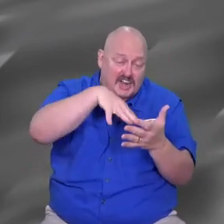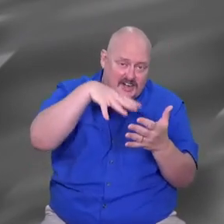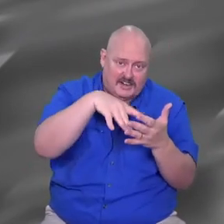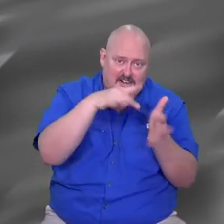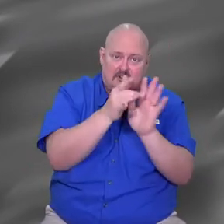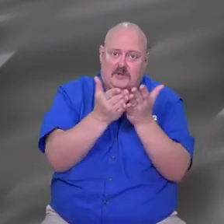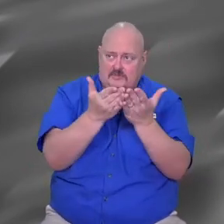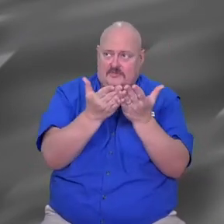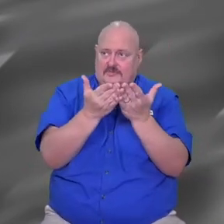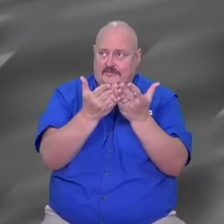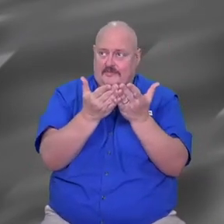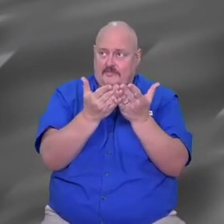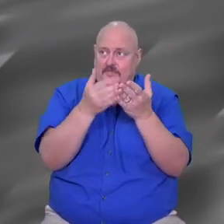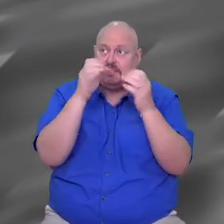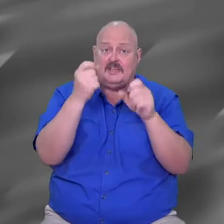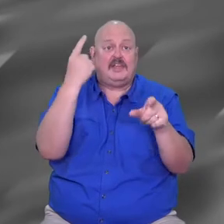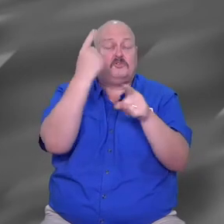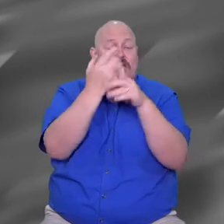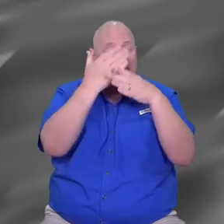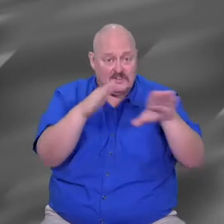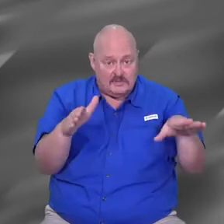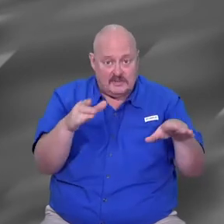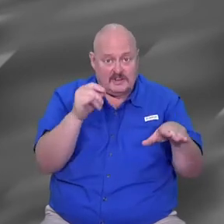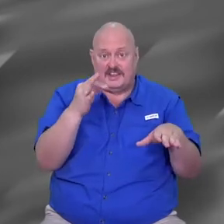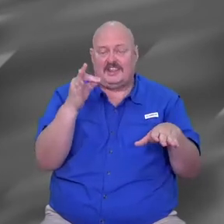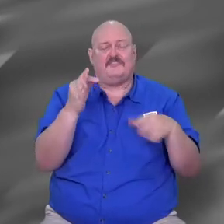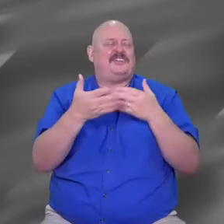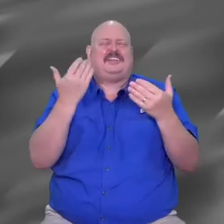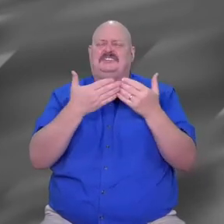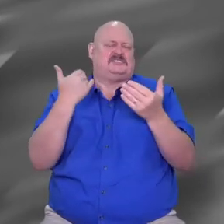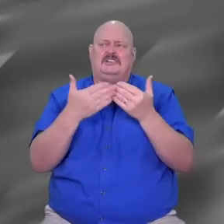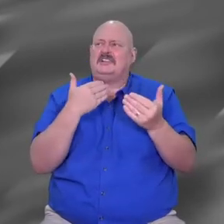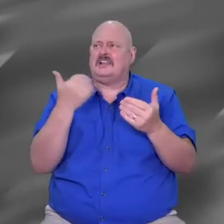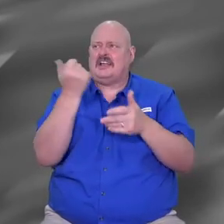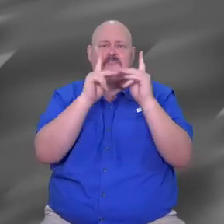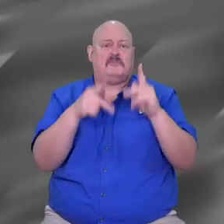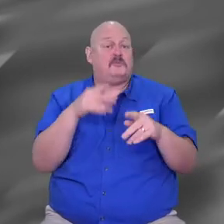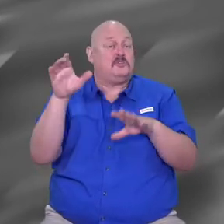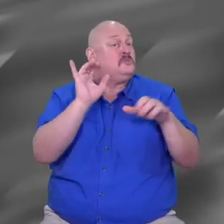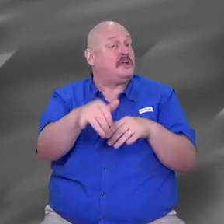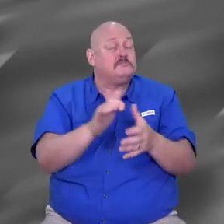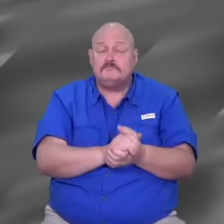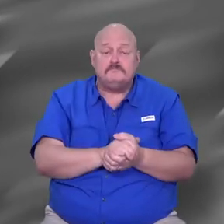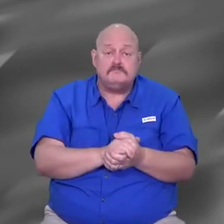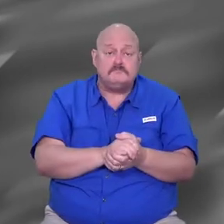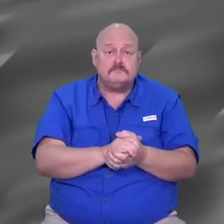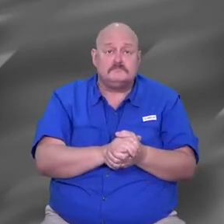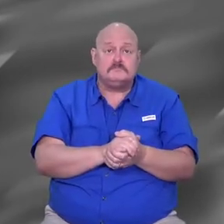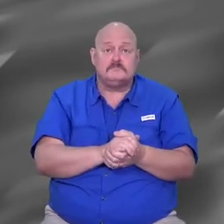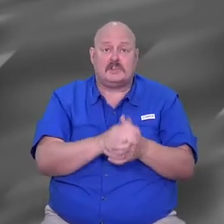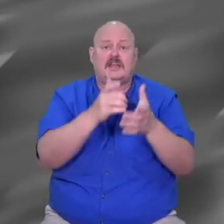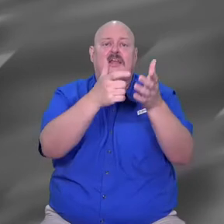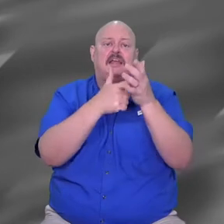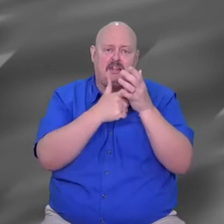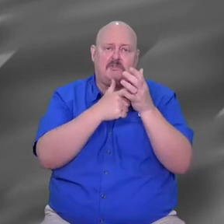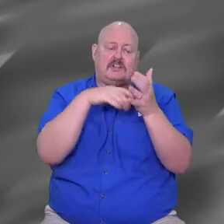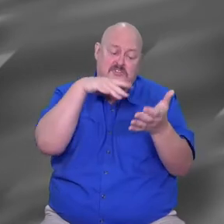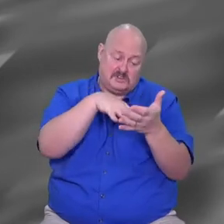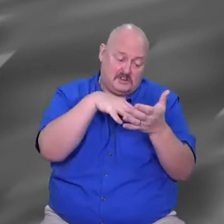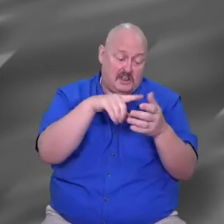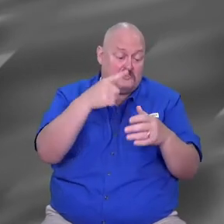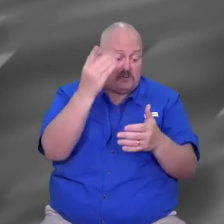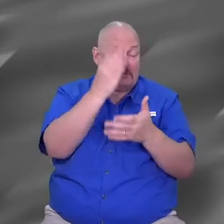of God so that we might rightly divide it. If it were easy, everybody would do it. And so therefore, it requires us to study. But in this